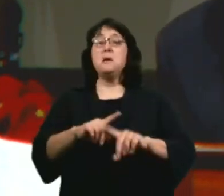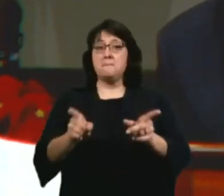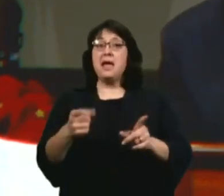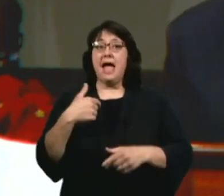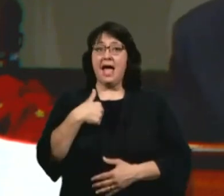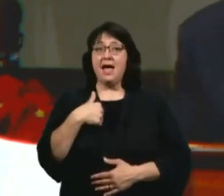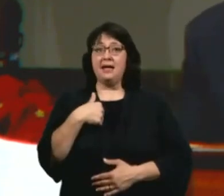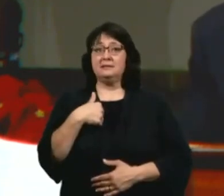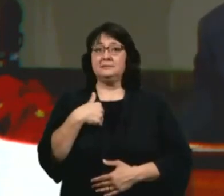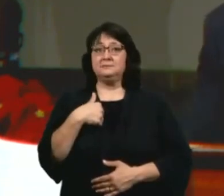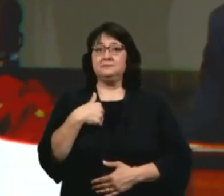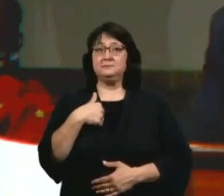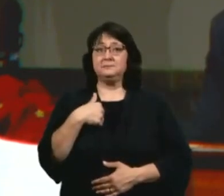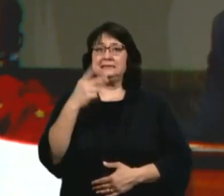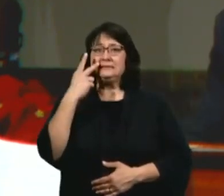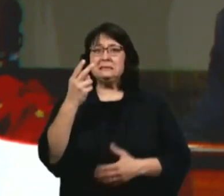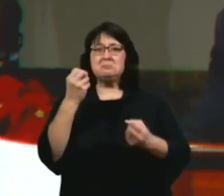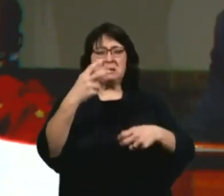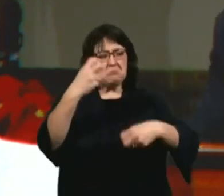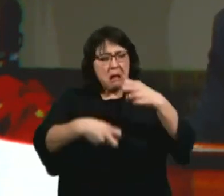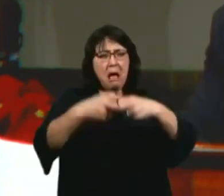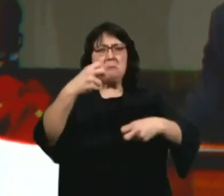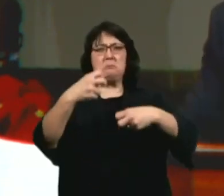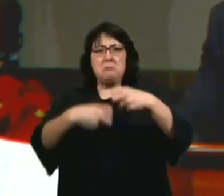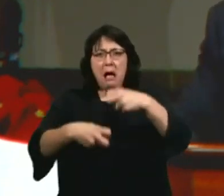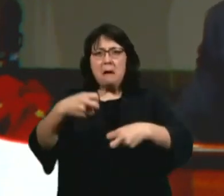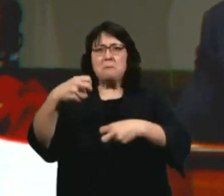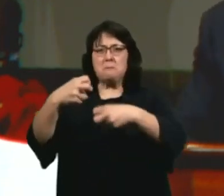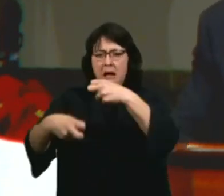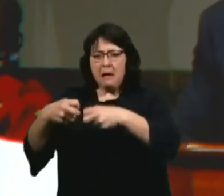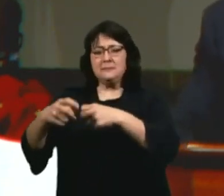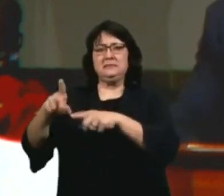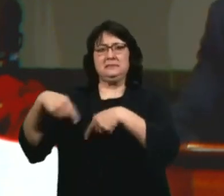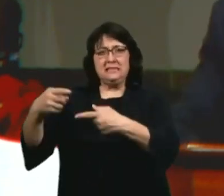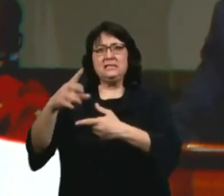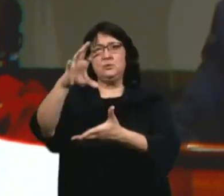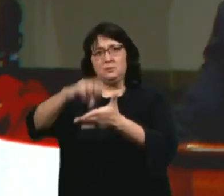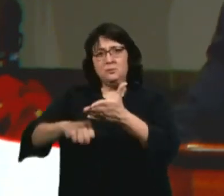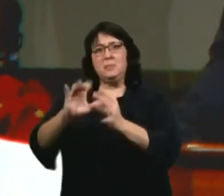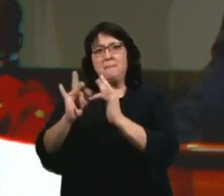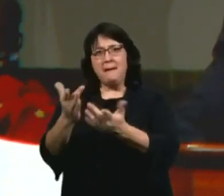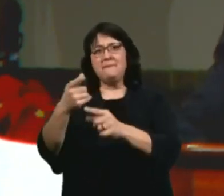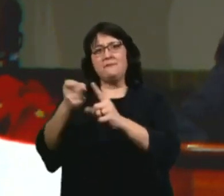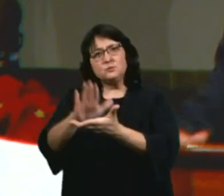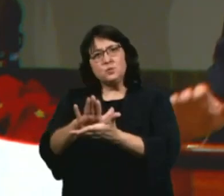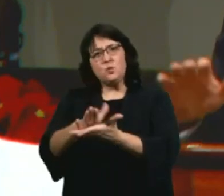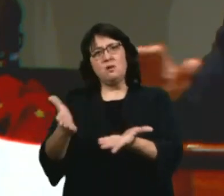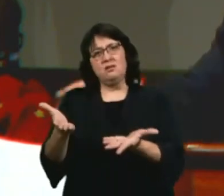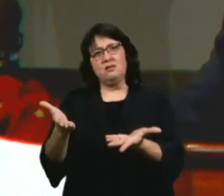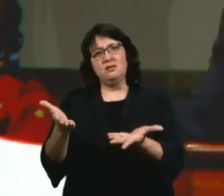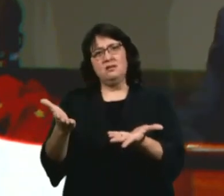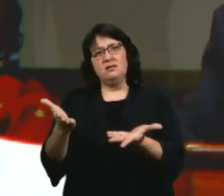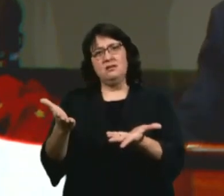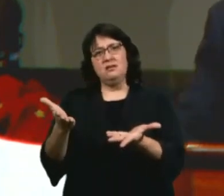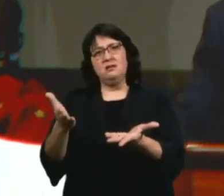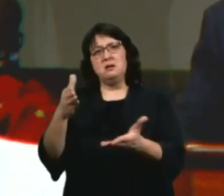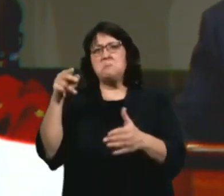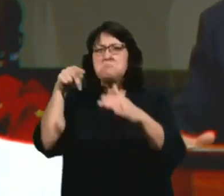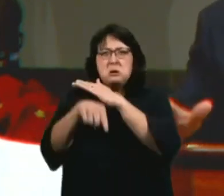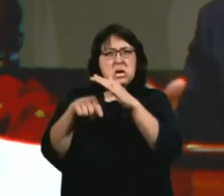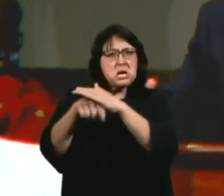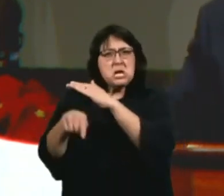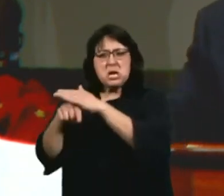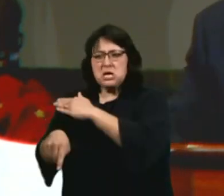all the problems we've had since we took the Bible out of the school. All the murders